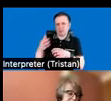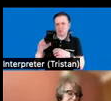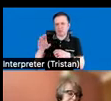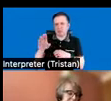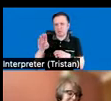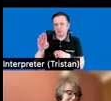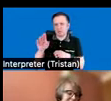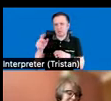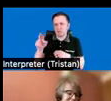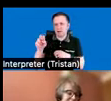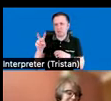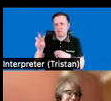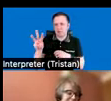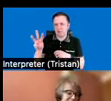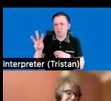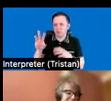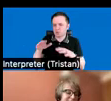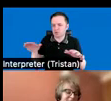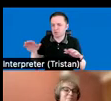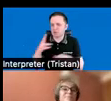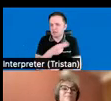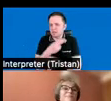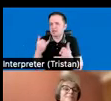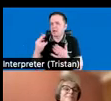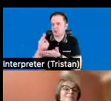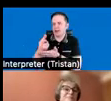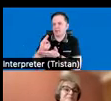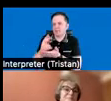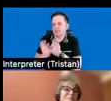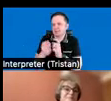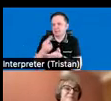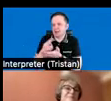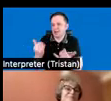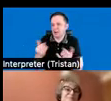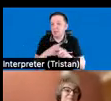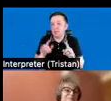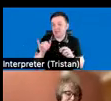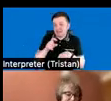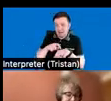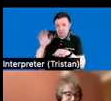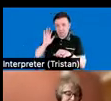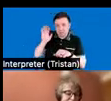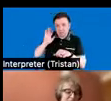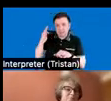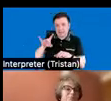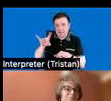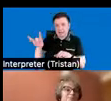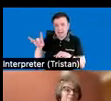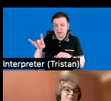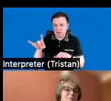Bloorview Children's Hospital. It's now Bloorview Kids Rehab. And at the time, it actually made